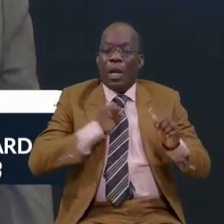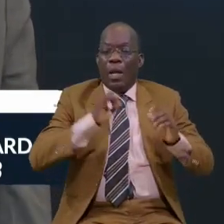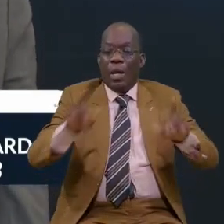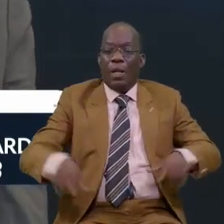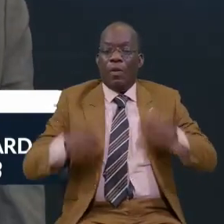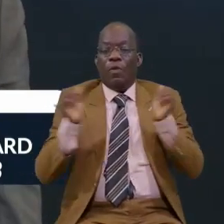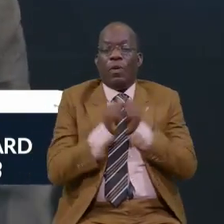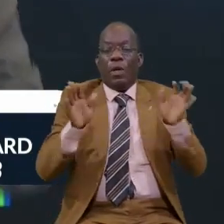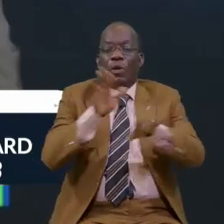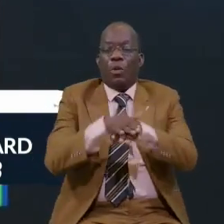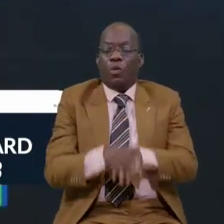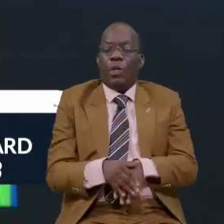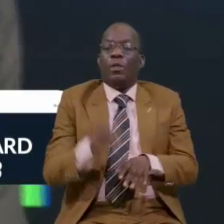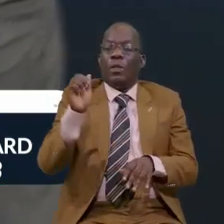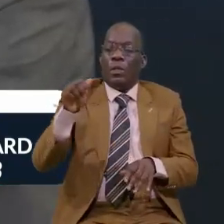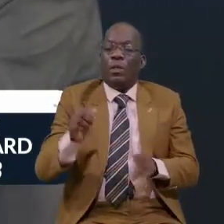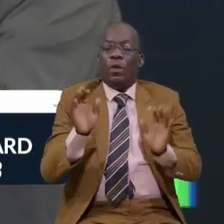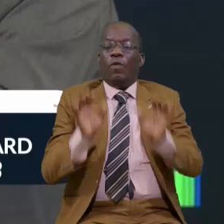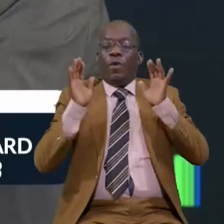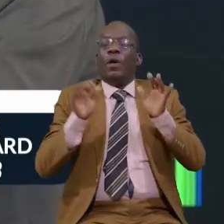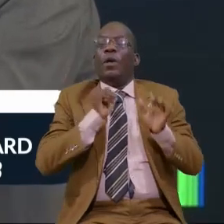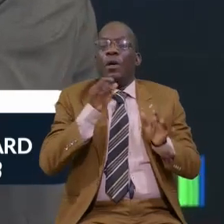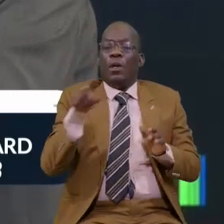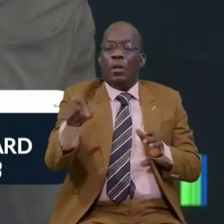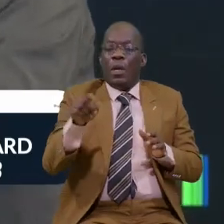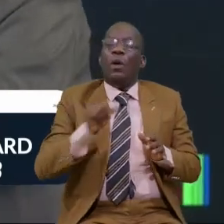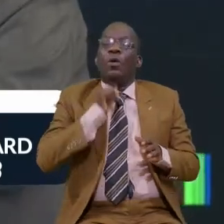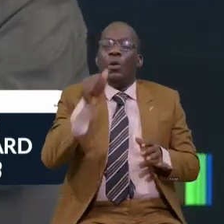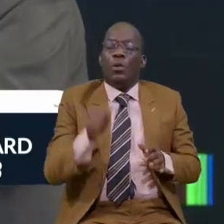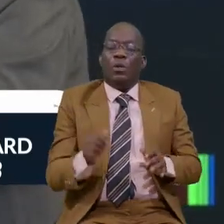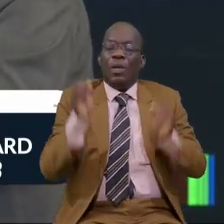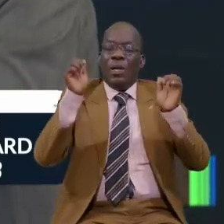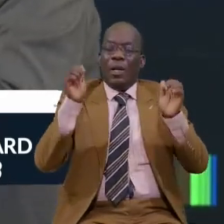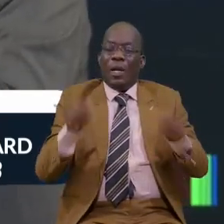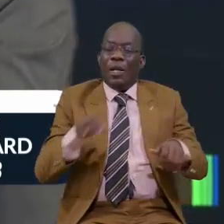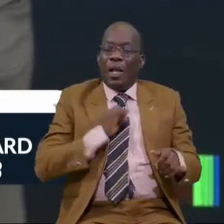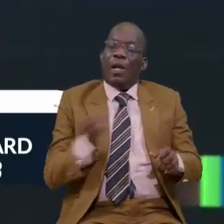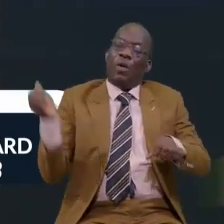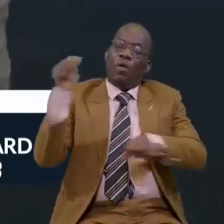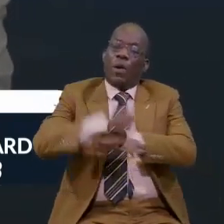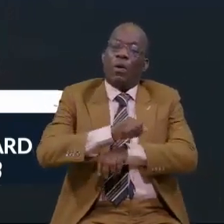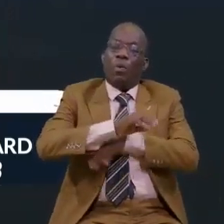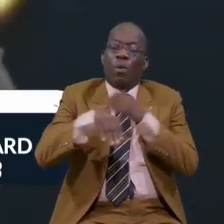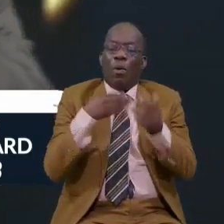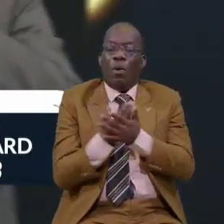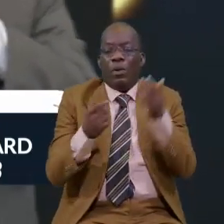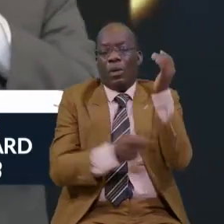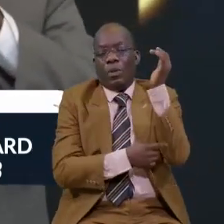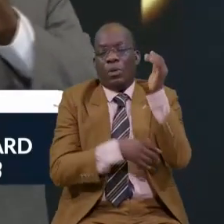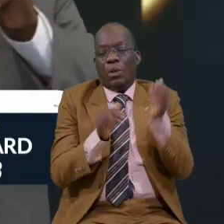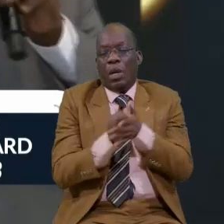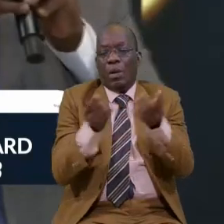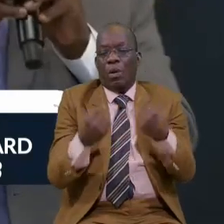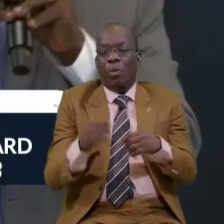thou not. Will I be able to overcome all temptations that come my way? Fear